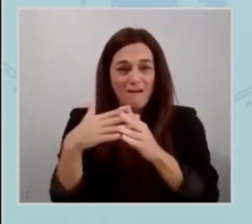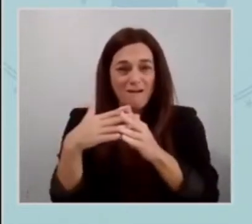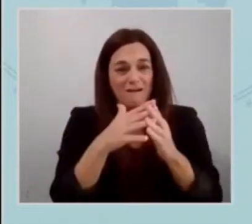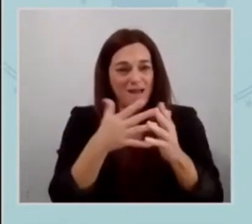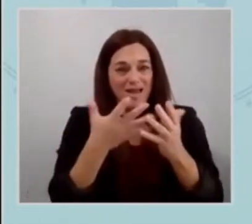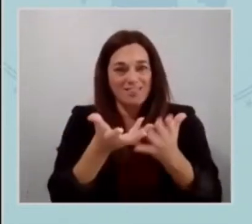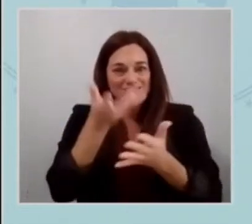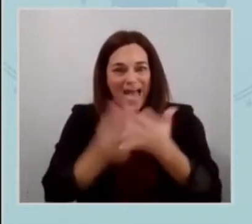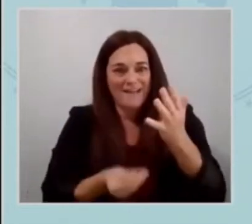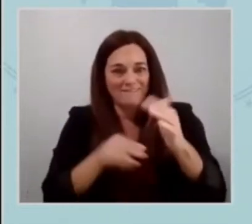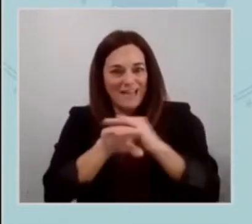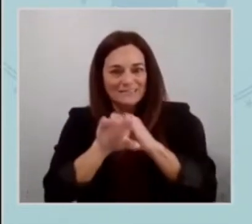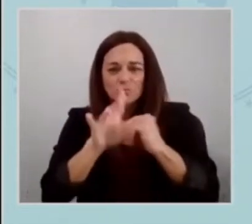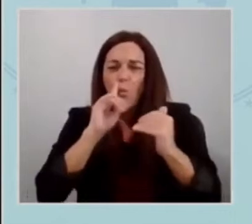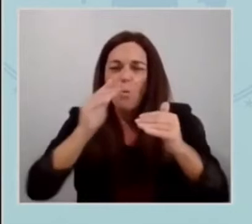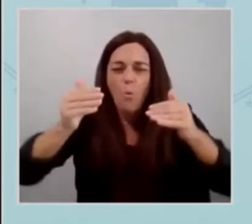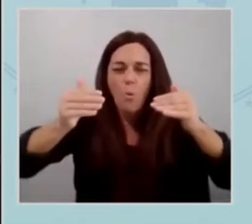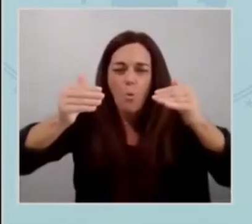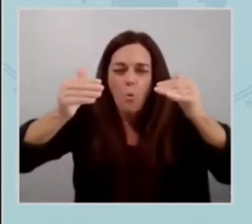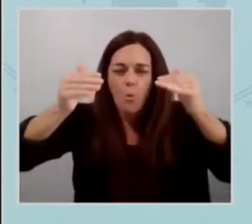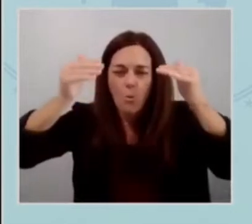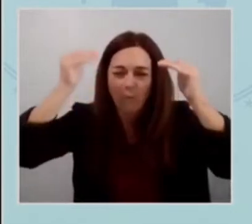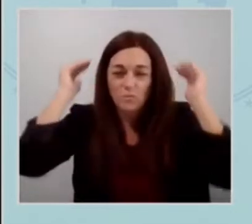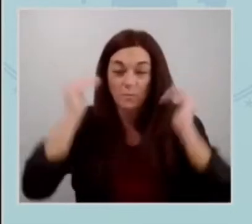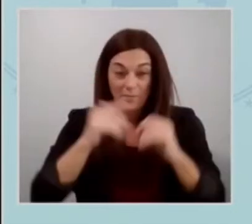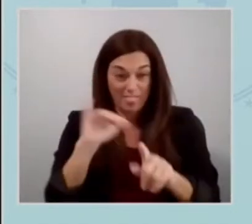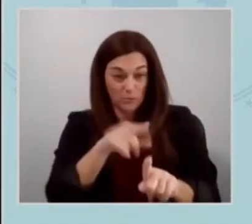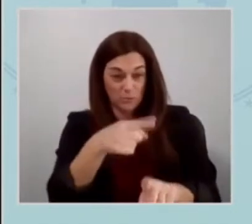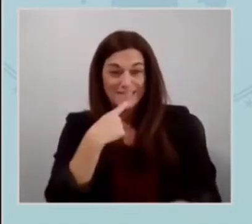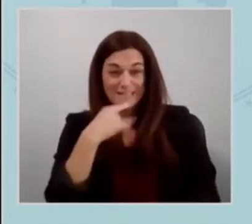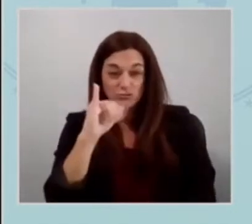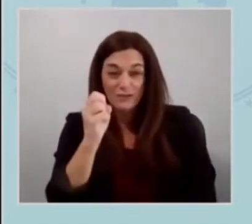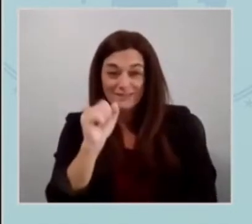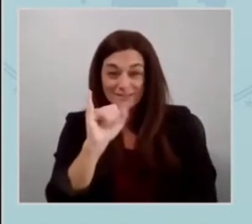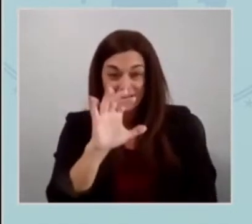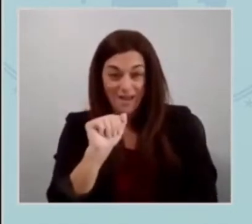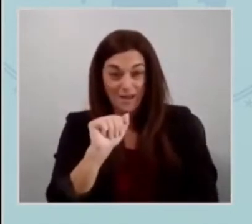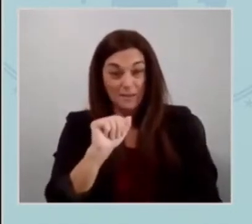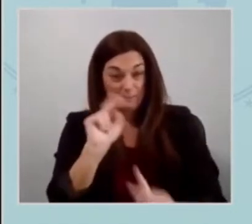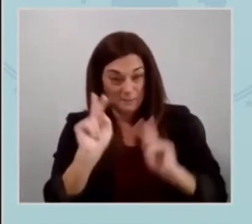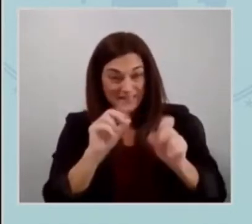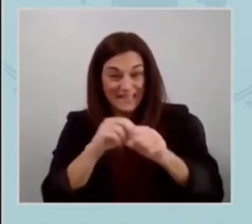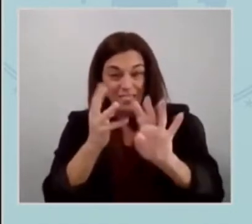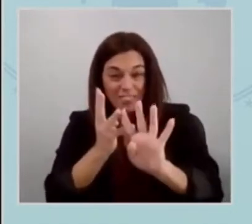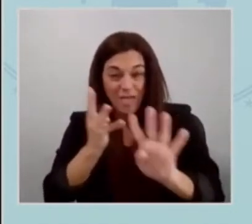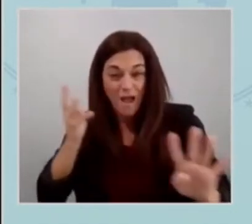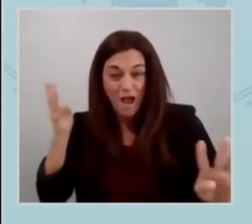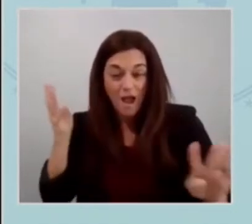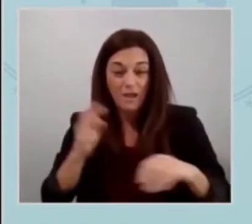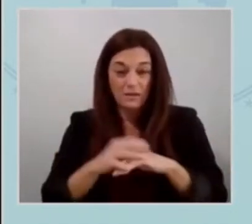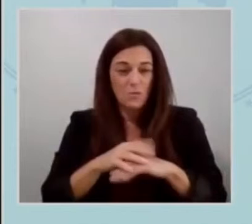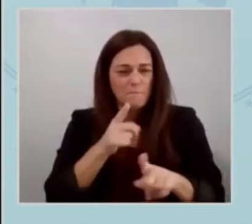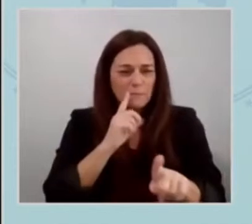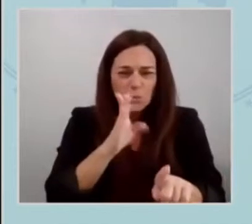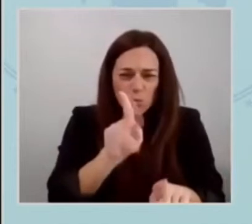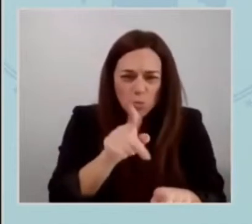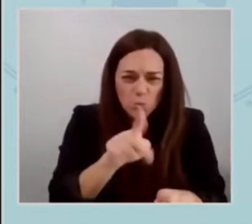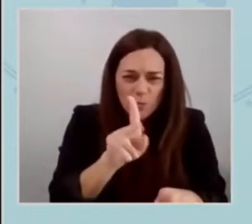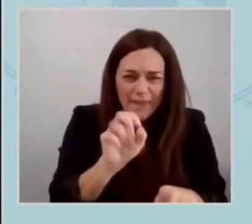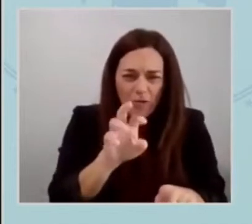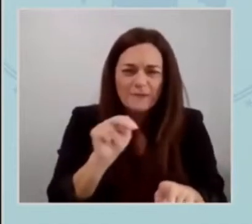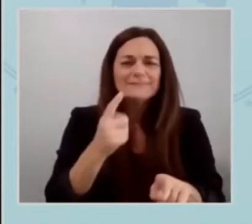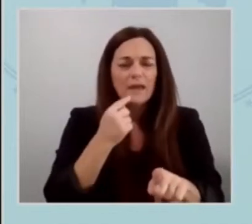The food shortage in the United States, lack of access is overwhelming. Like you said, Jessica, people in